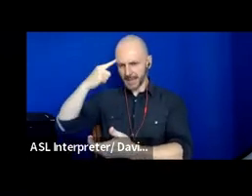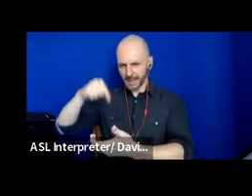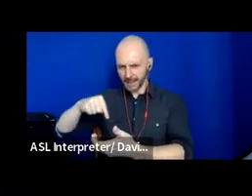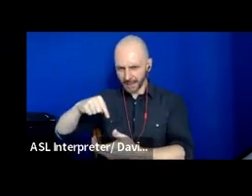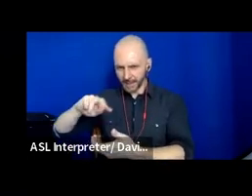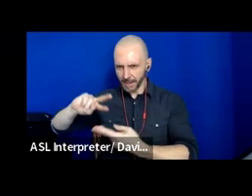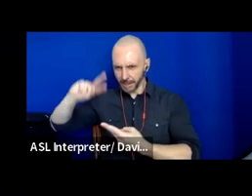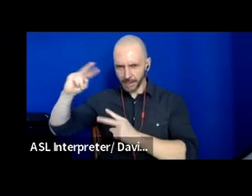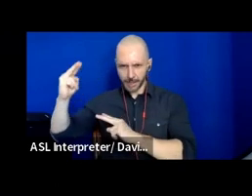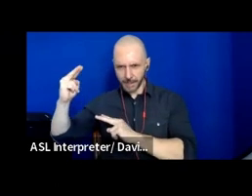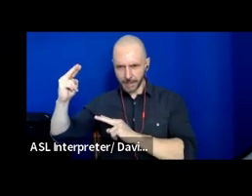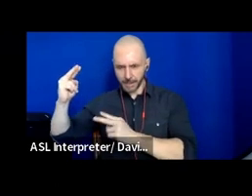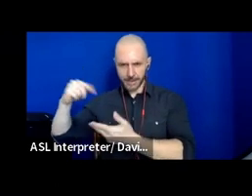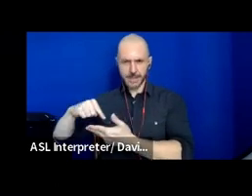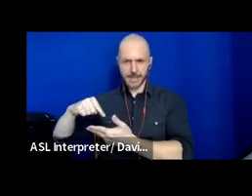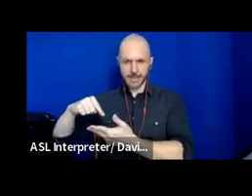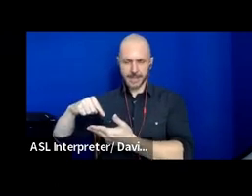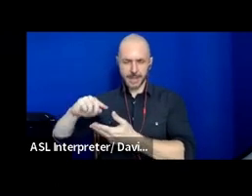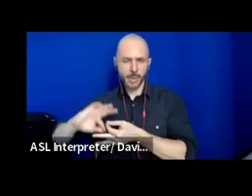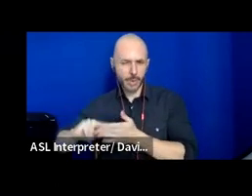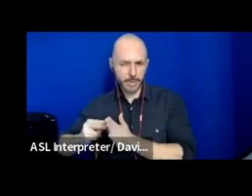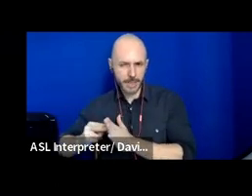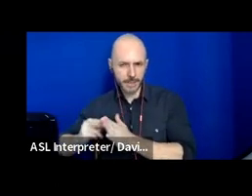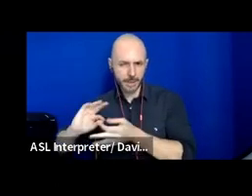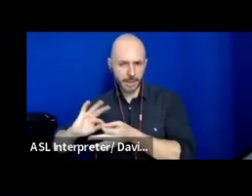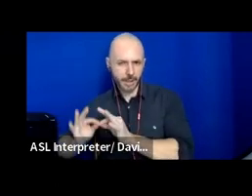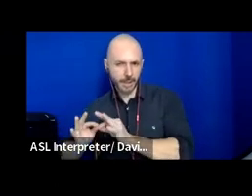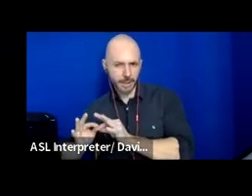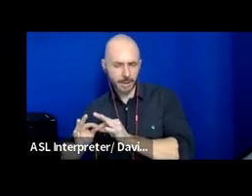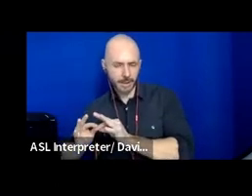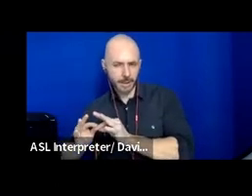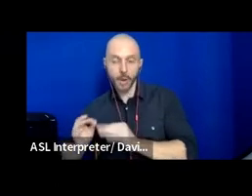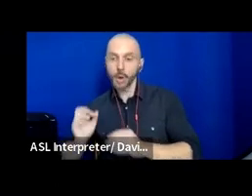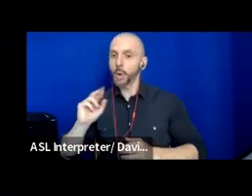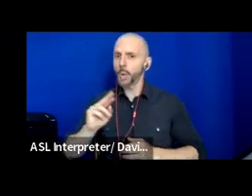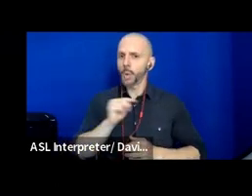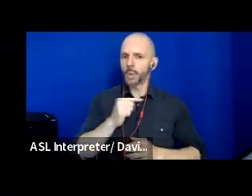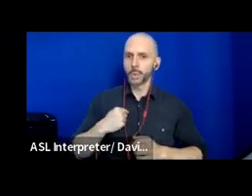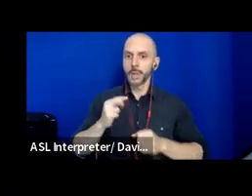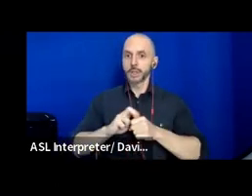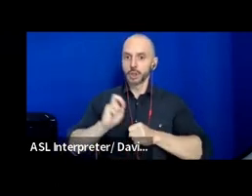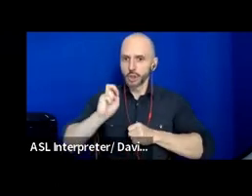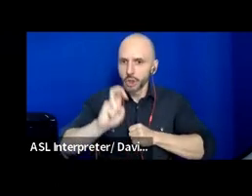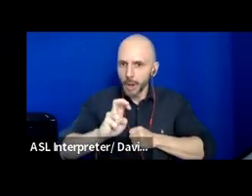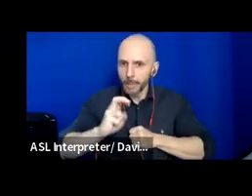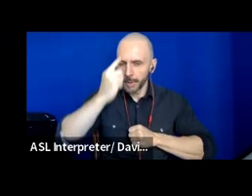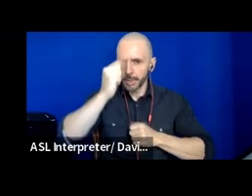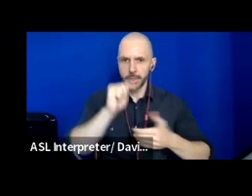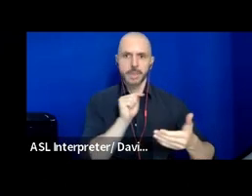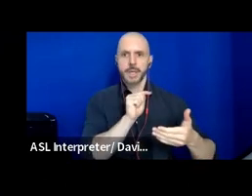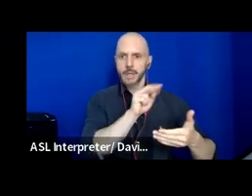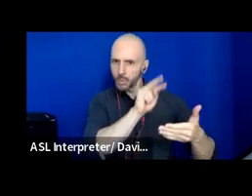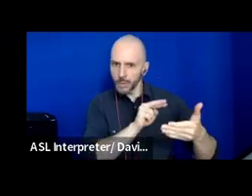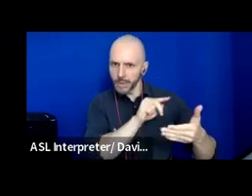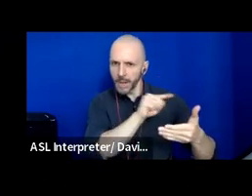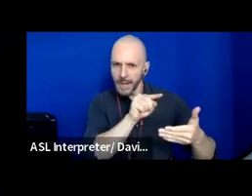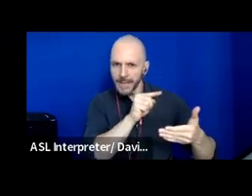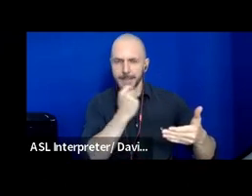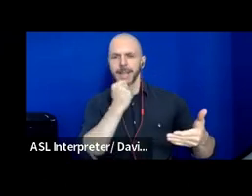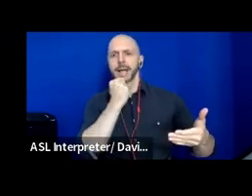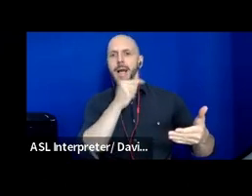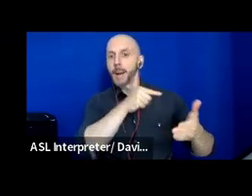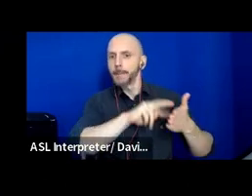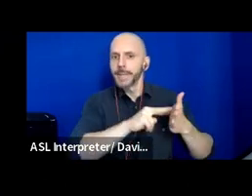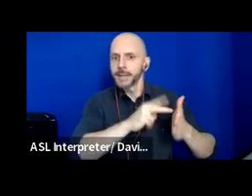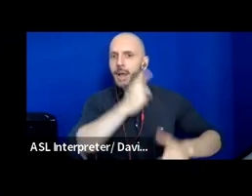own conclusion, right? We fill in the blanks. And so some of the work today really in this session is to think about the ways that we sometimes do fill in those blanks, either